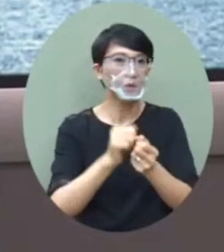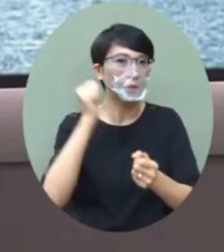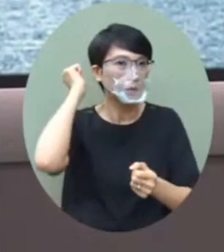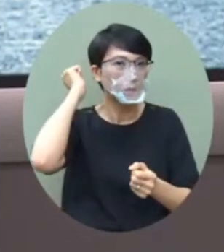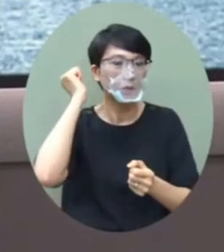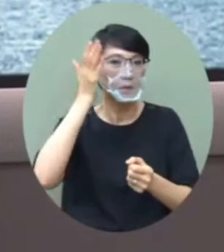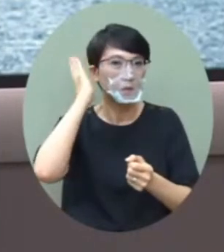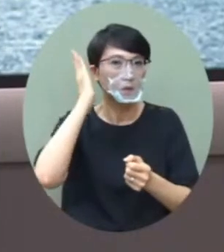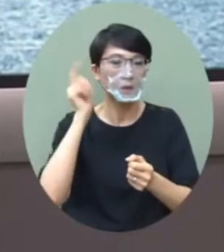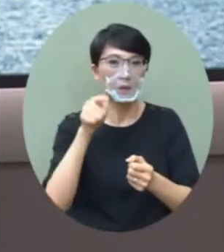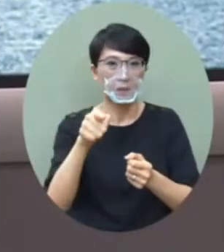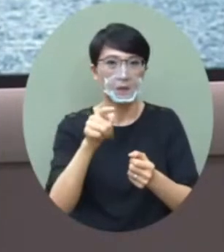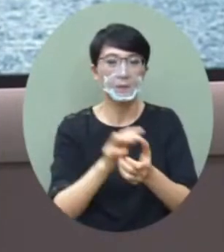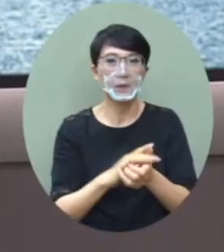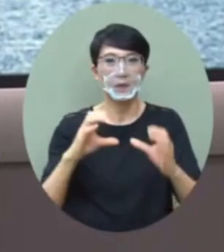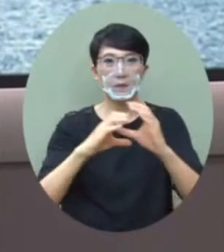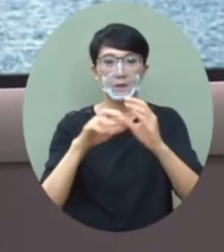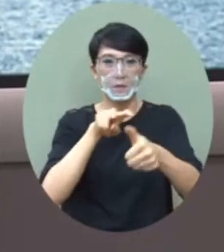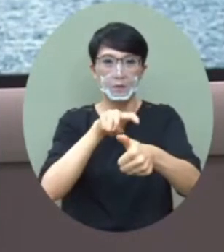man,